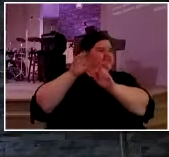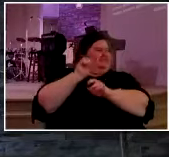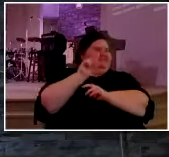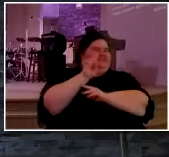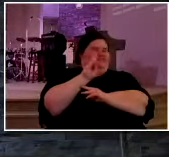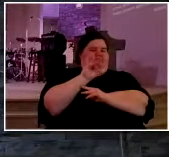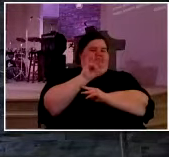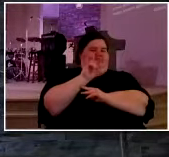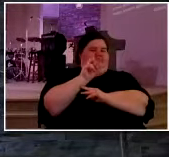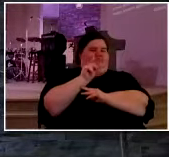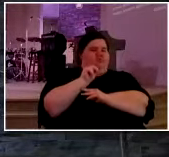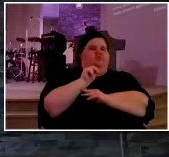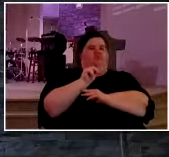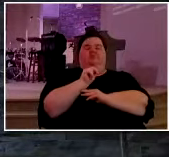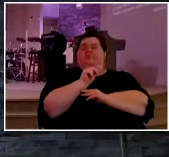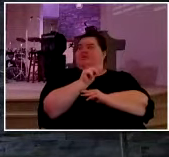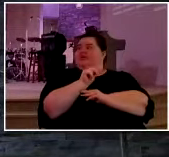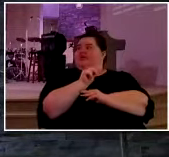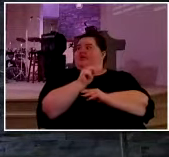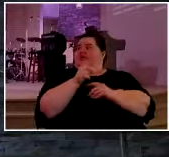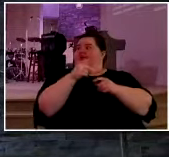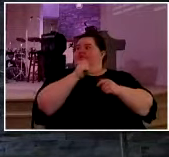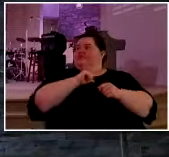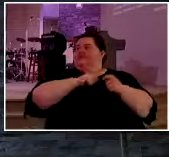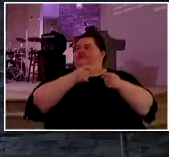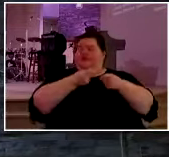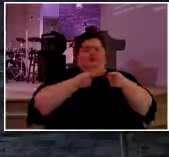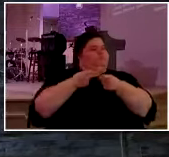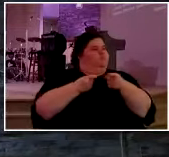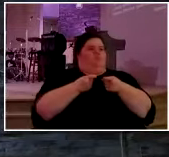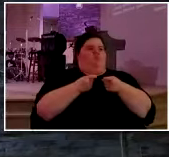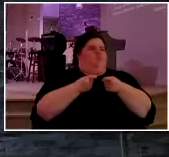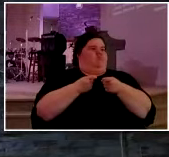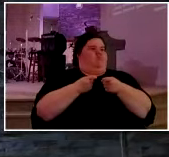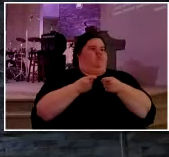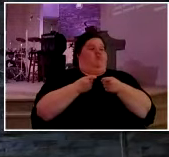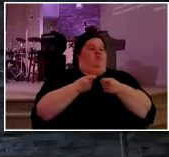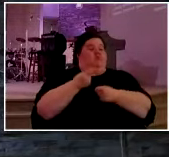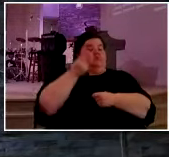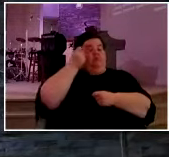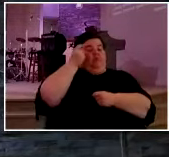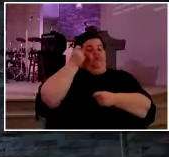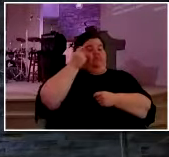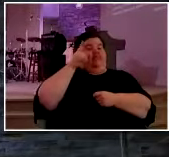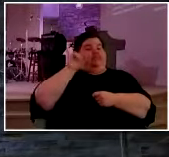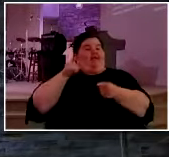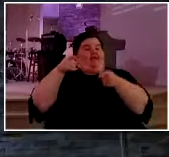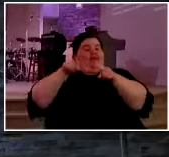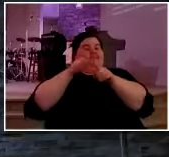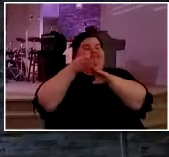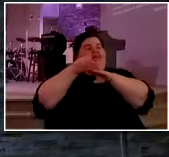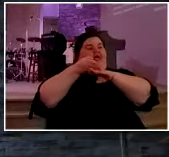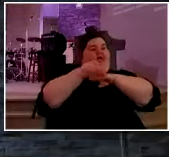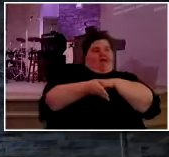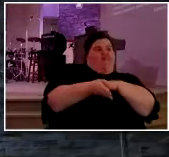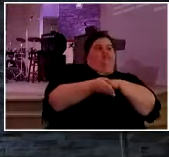no law. The born-again experience is not the end. It's just the beginning of life.